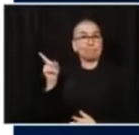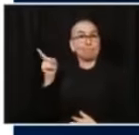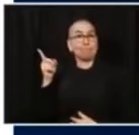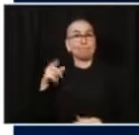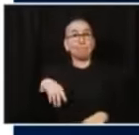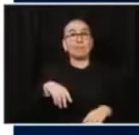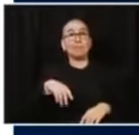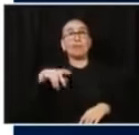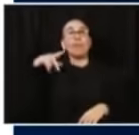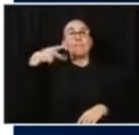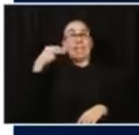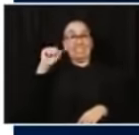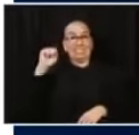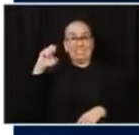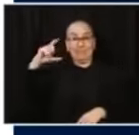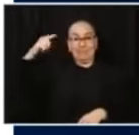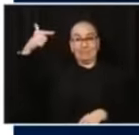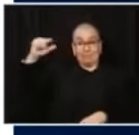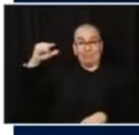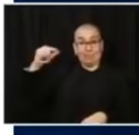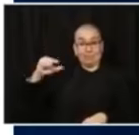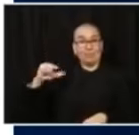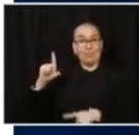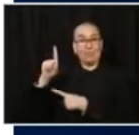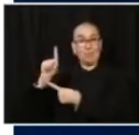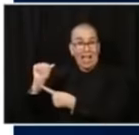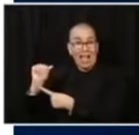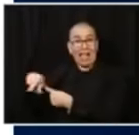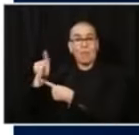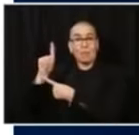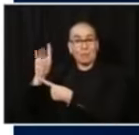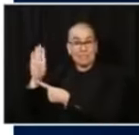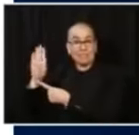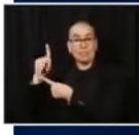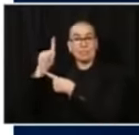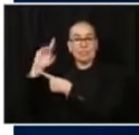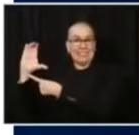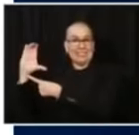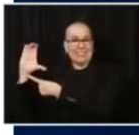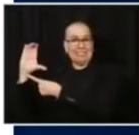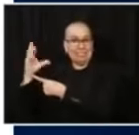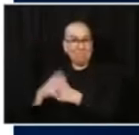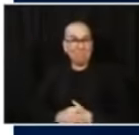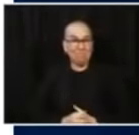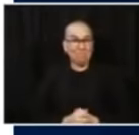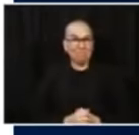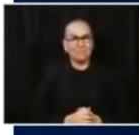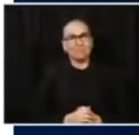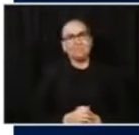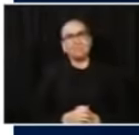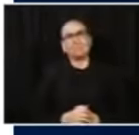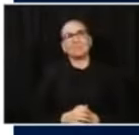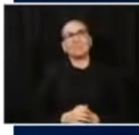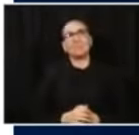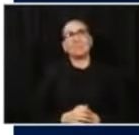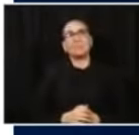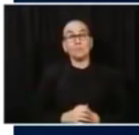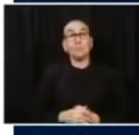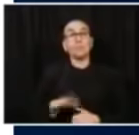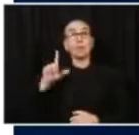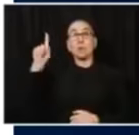groups. Here you go. In terms of phase 1A, this first phase that we're looking at for